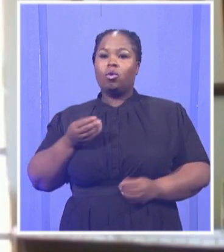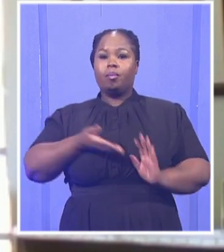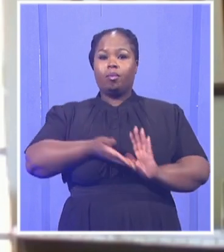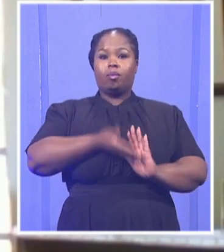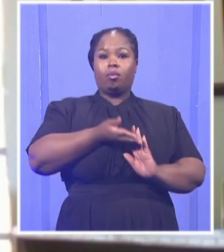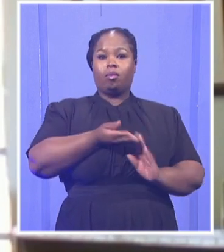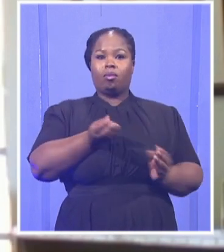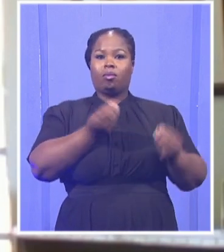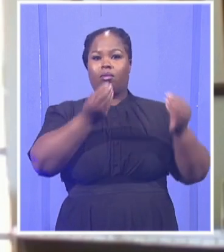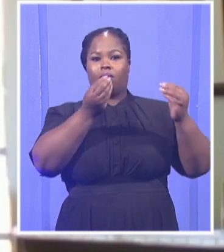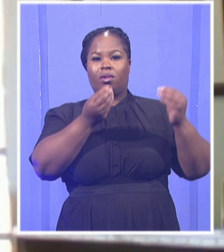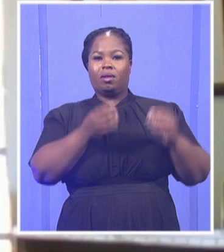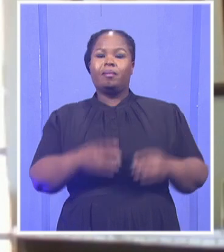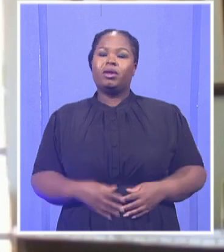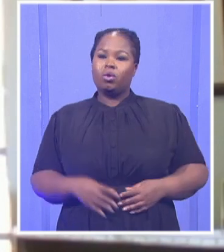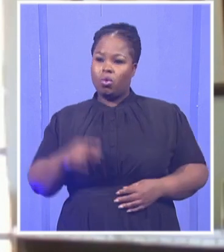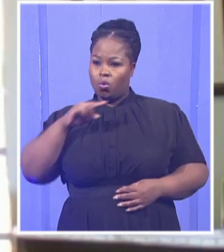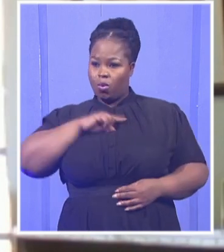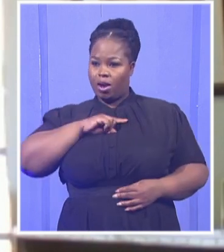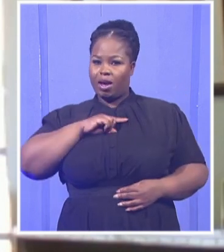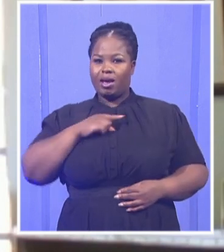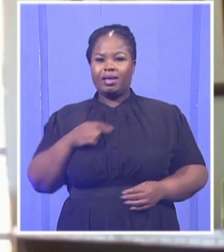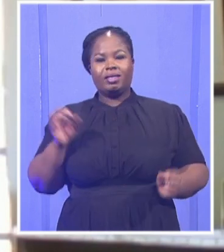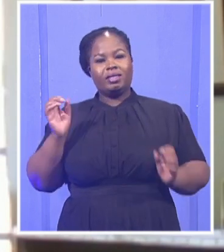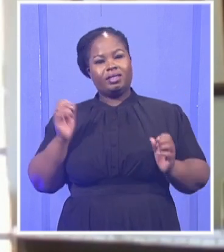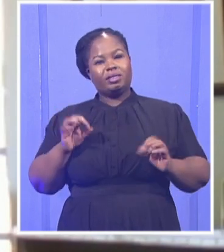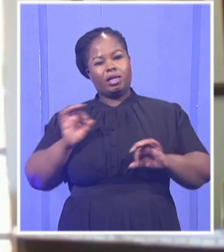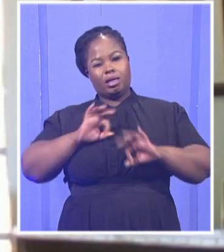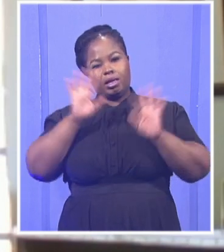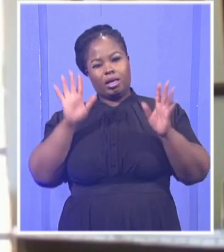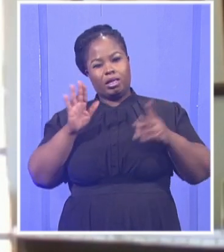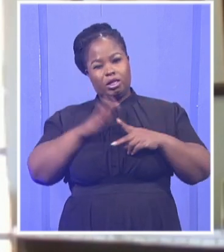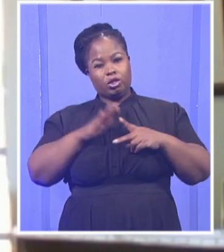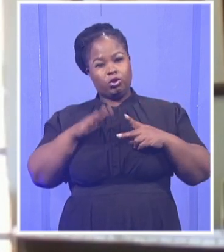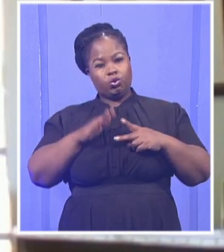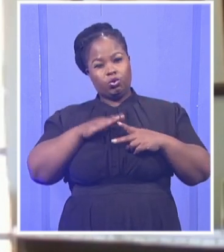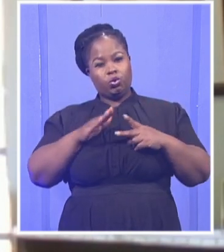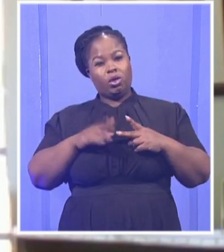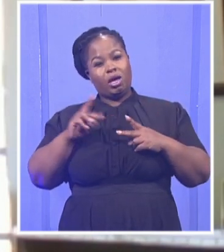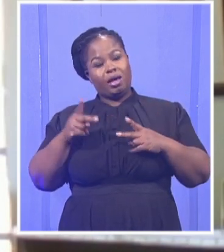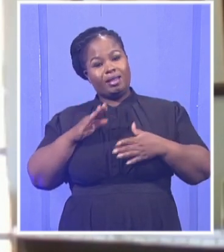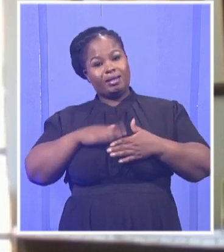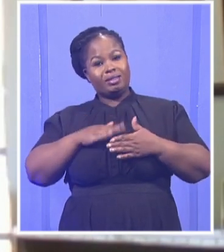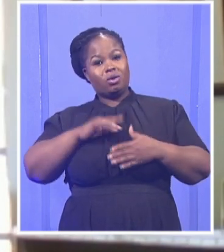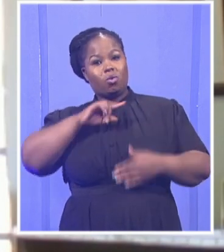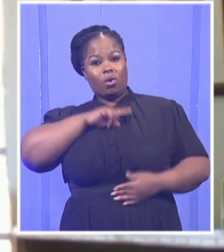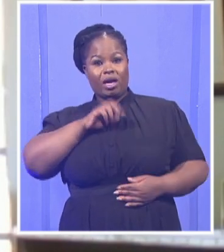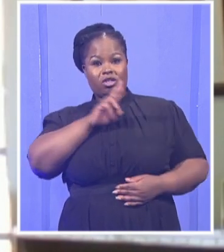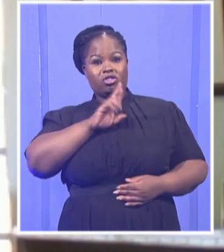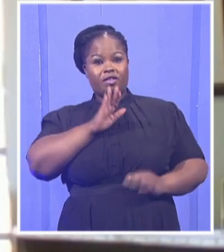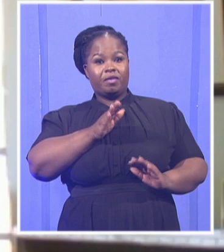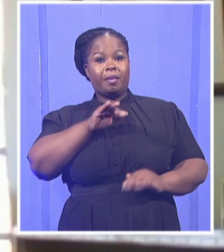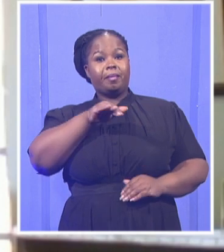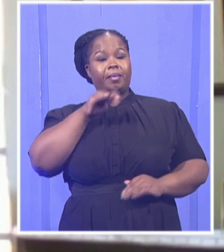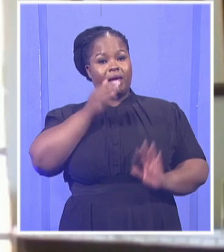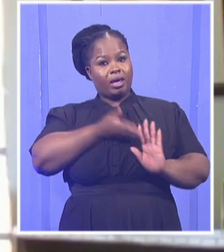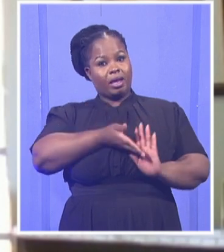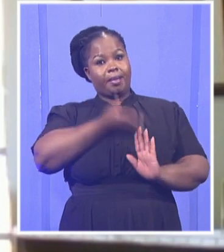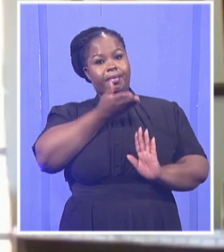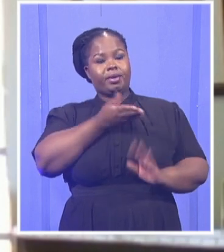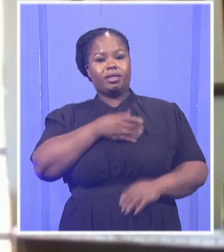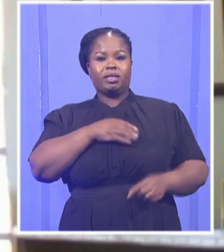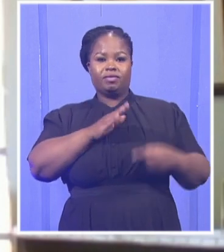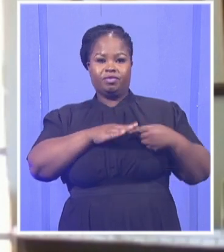rates. It's quite clear that there were two other factors that persuaded the Reserve Bank to hike rates. The first was